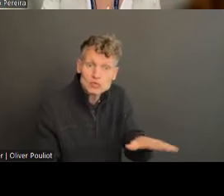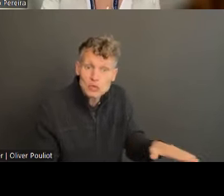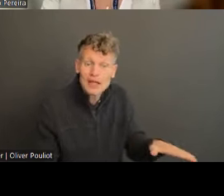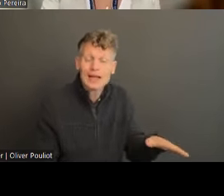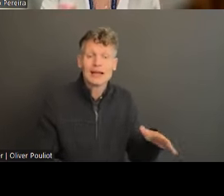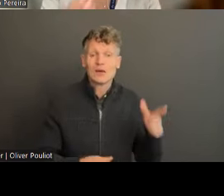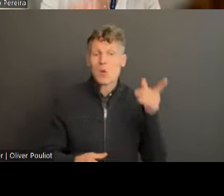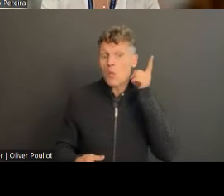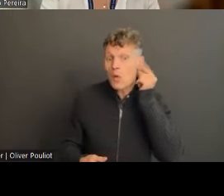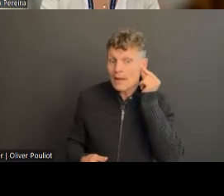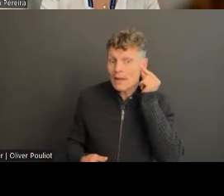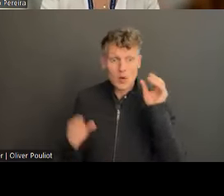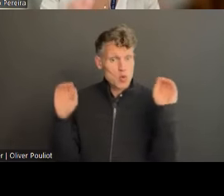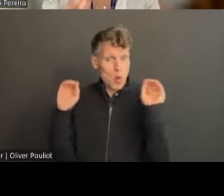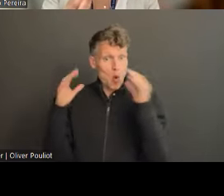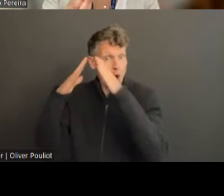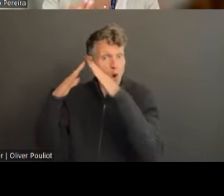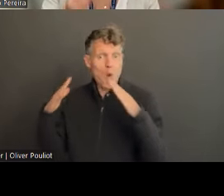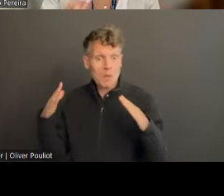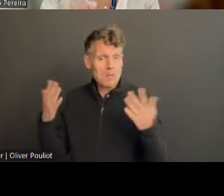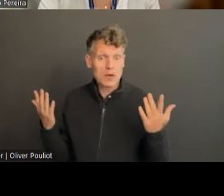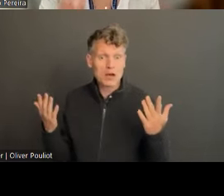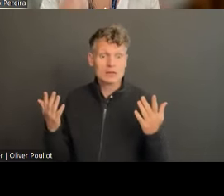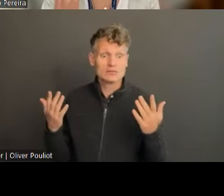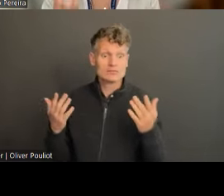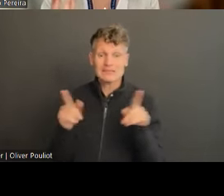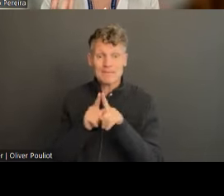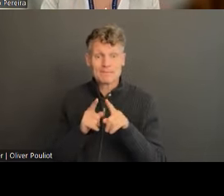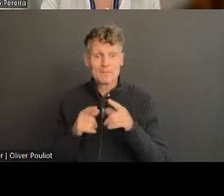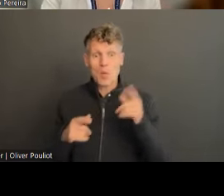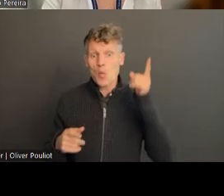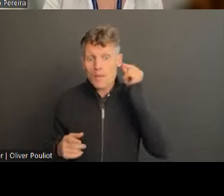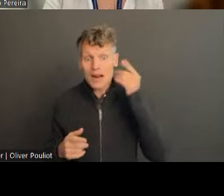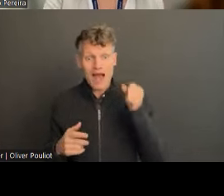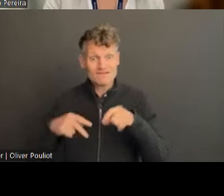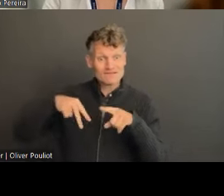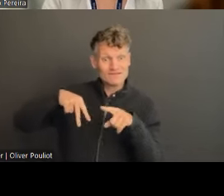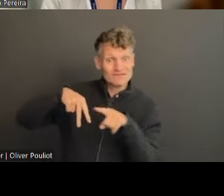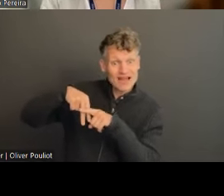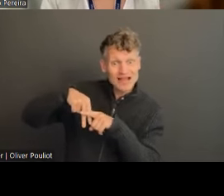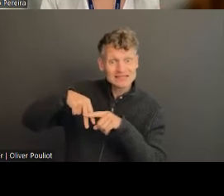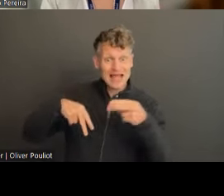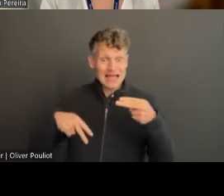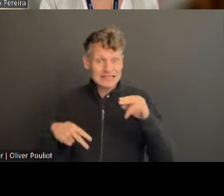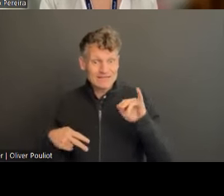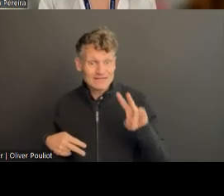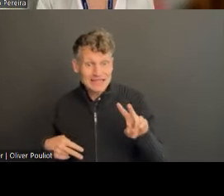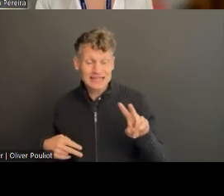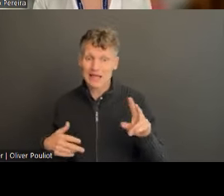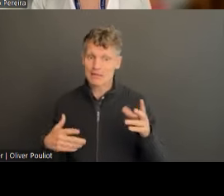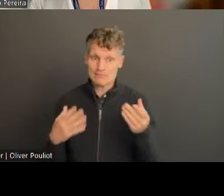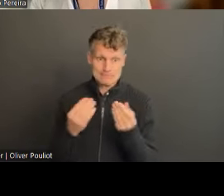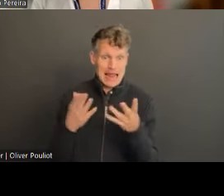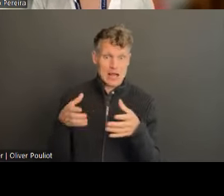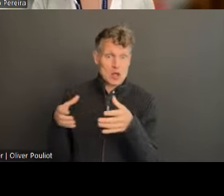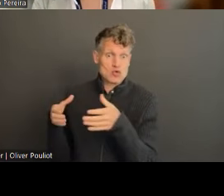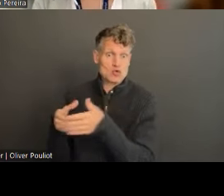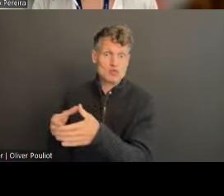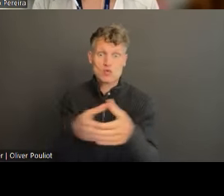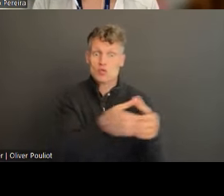different needs, and therefore we're not really looking at them. And if we're not looking at them, it is because unfortunately they're being left behind, as we